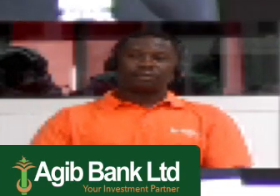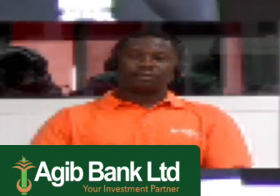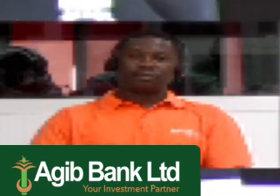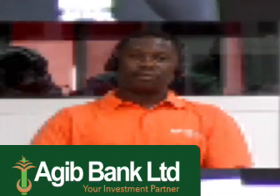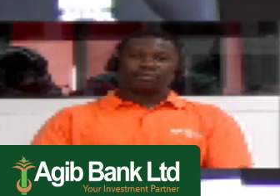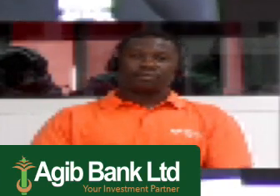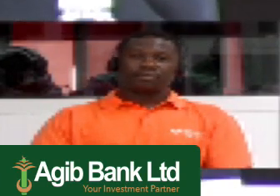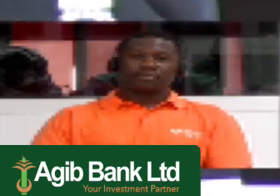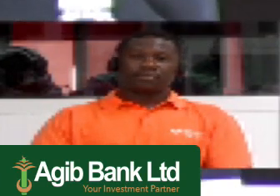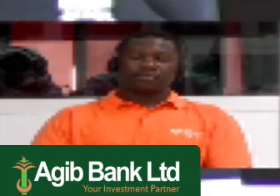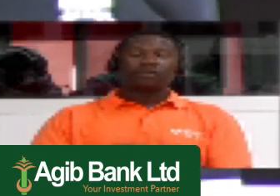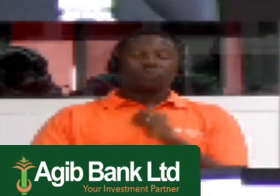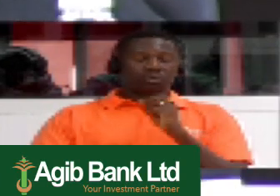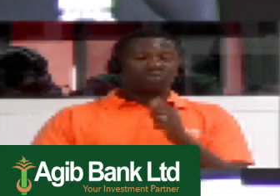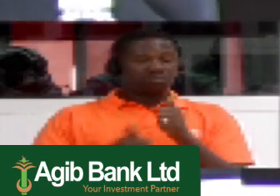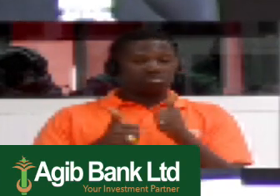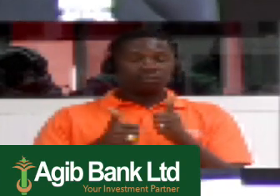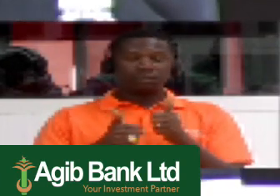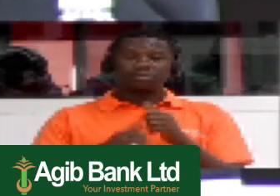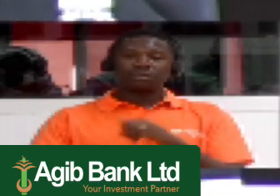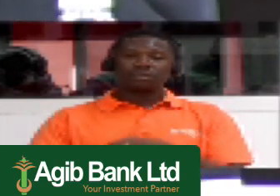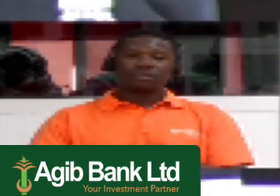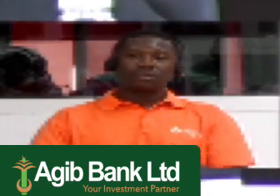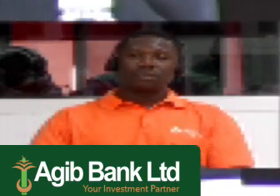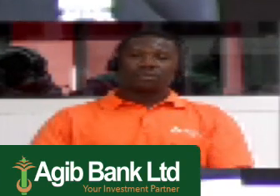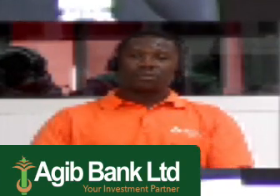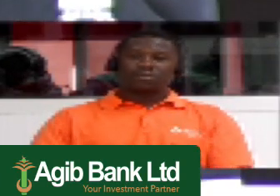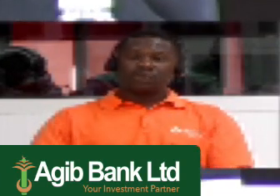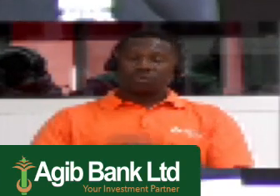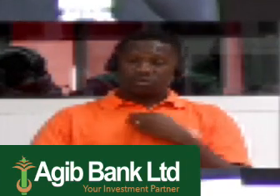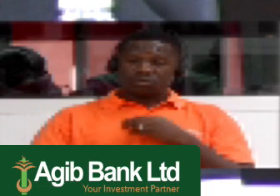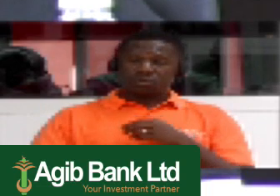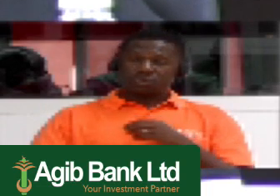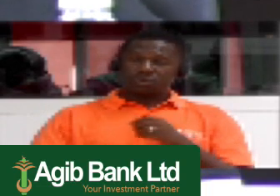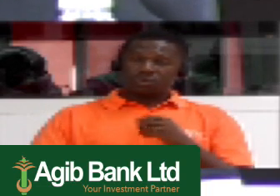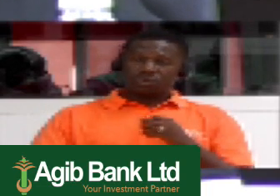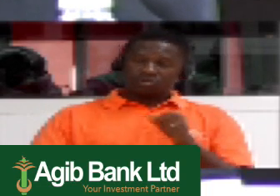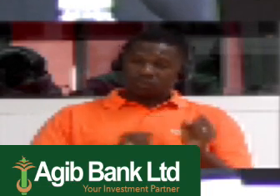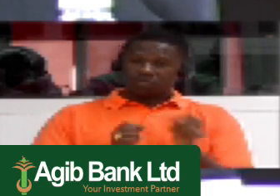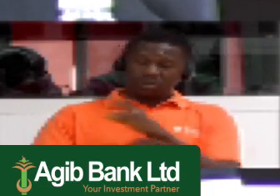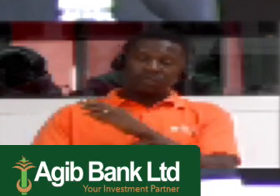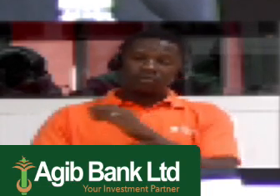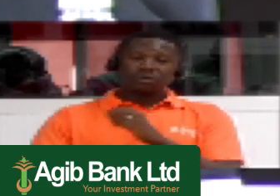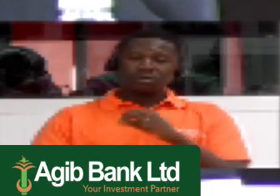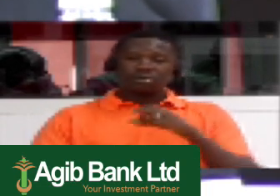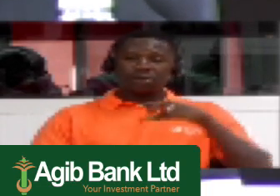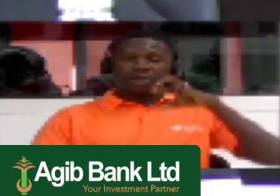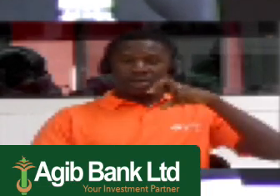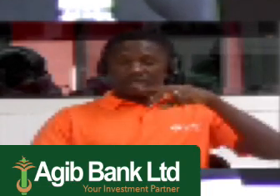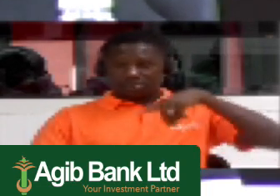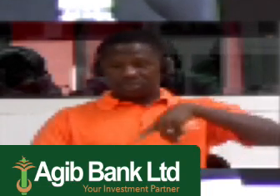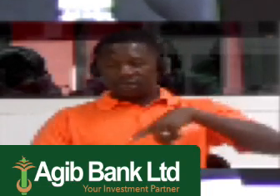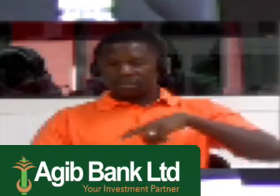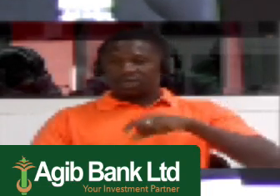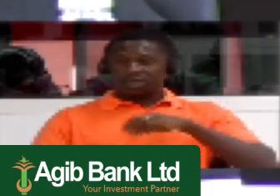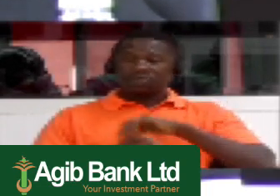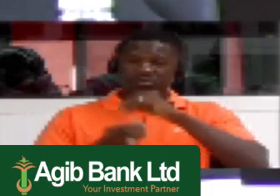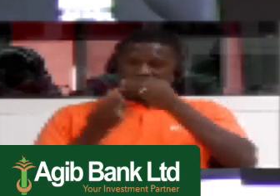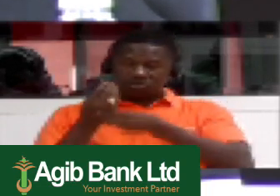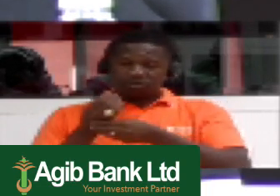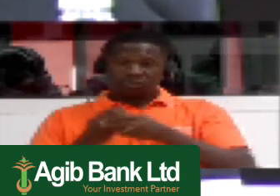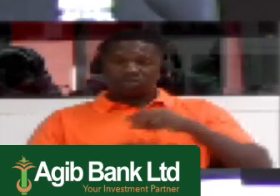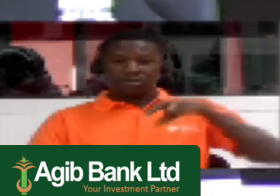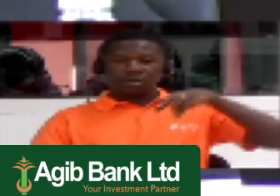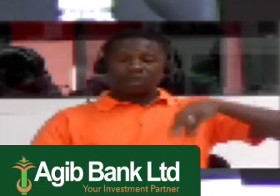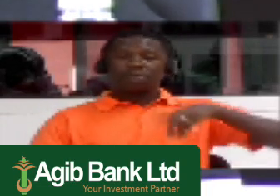Okay, very well. You went into the regimental police and then later into the military police. Did you remain with